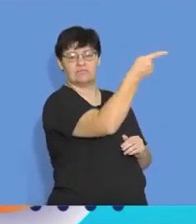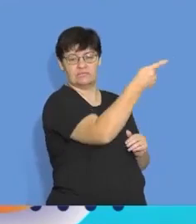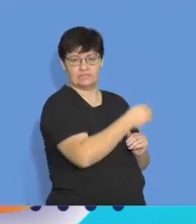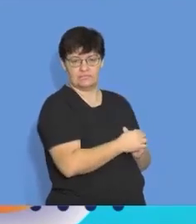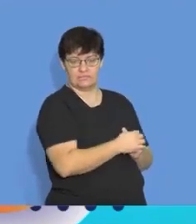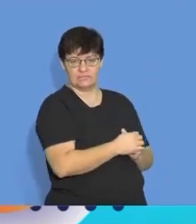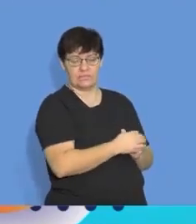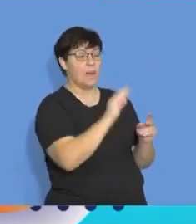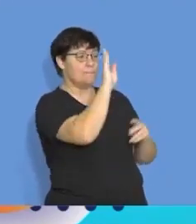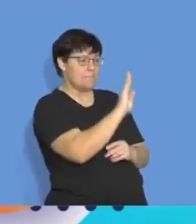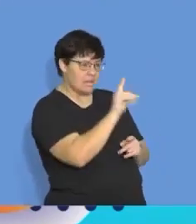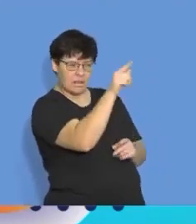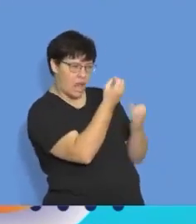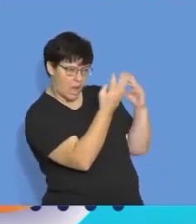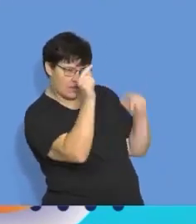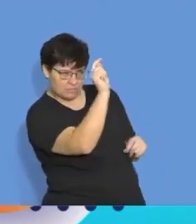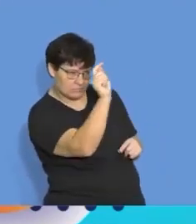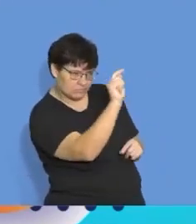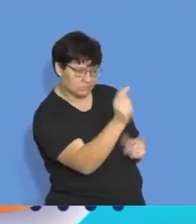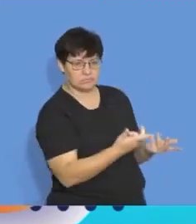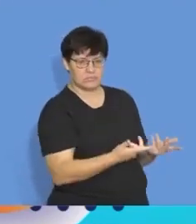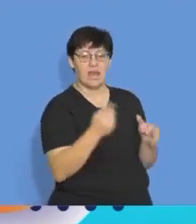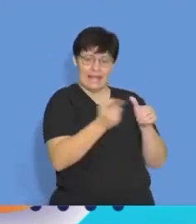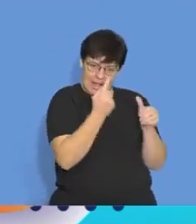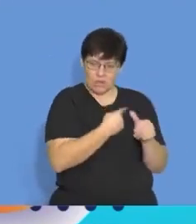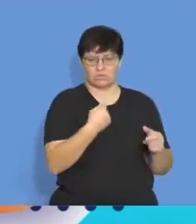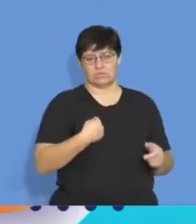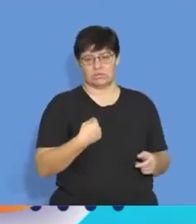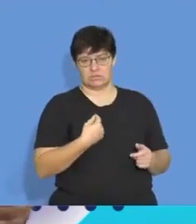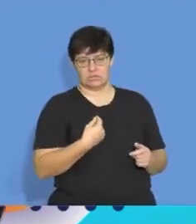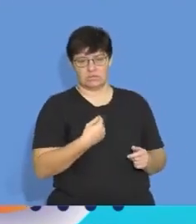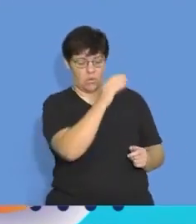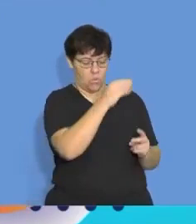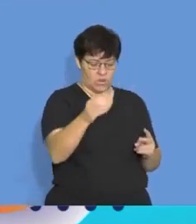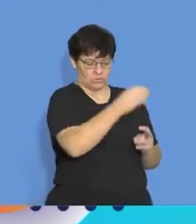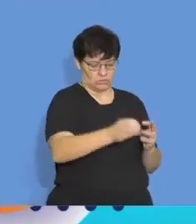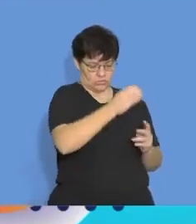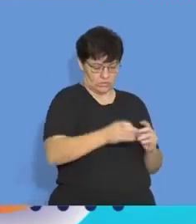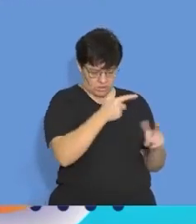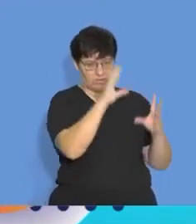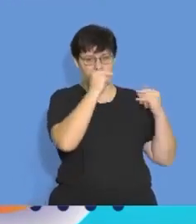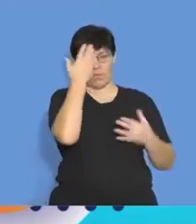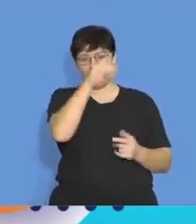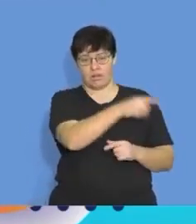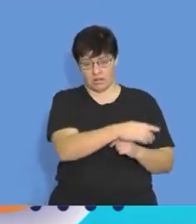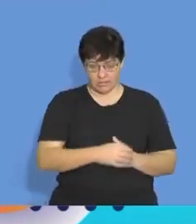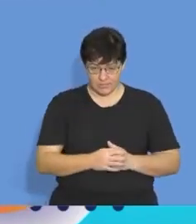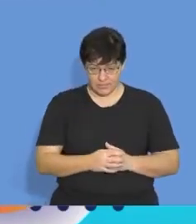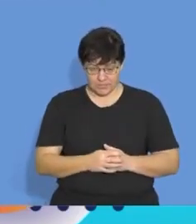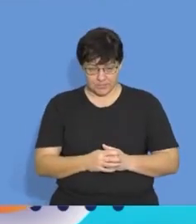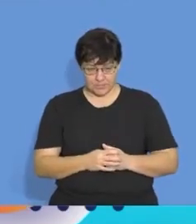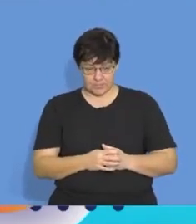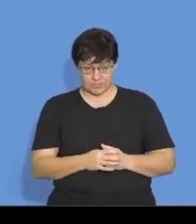that's the quantity of stock or the number of units that we have on hand. Okay? So that is